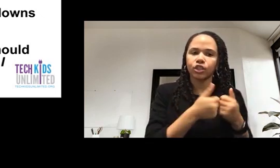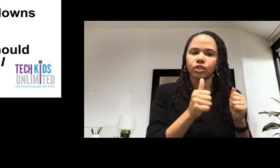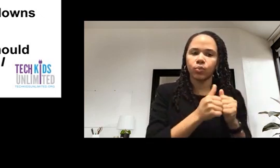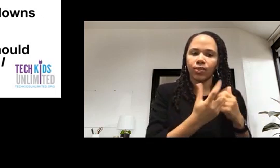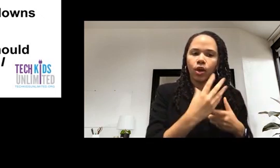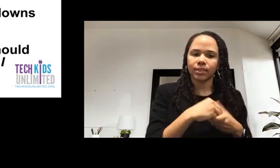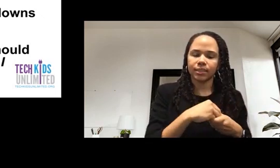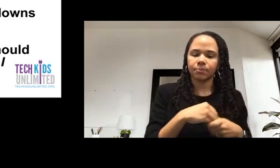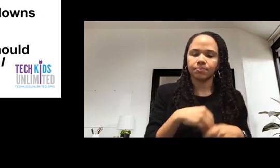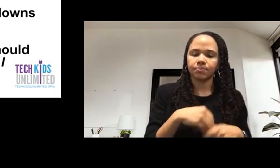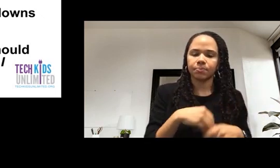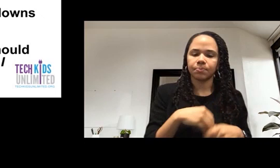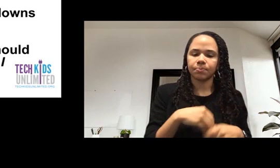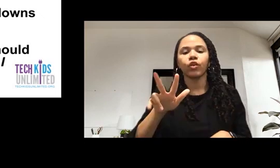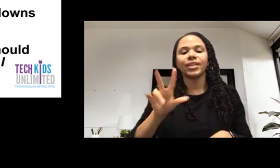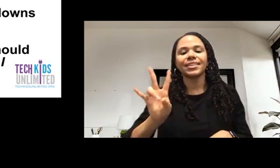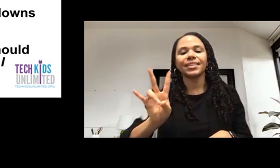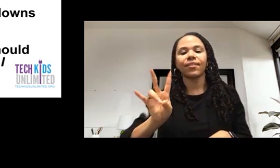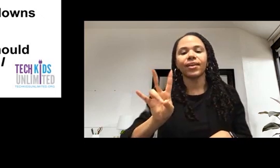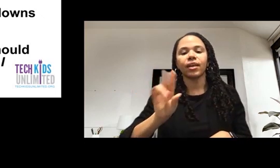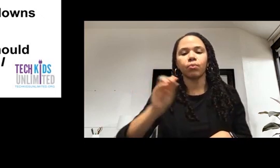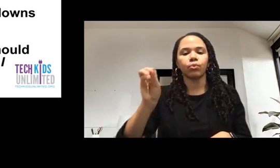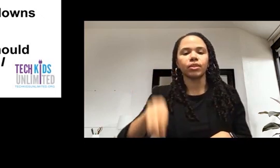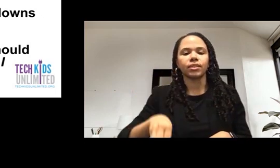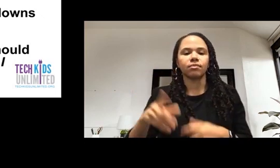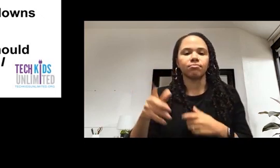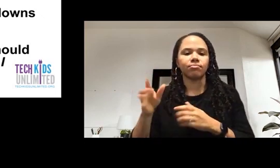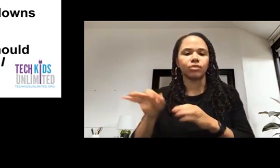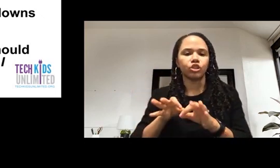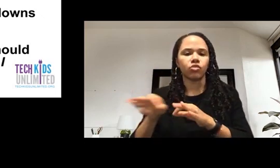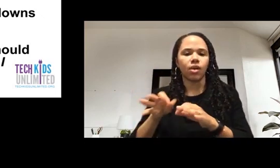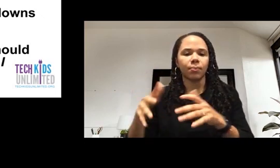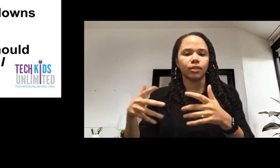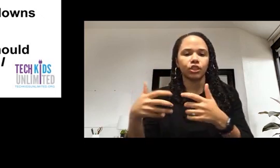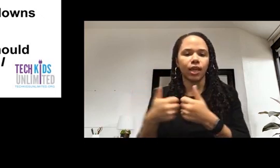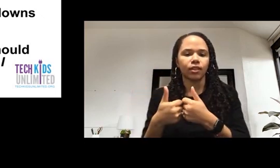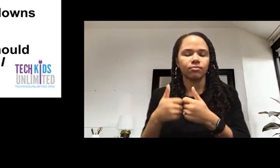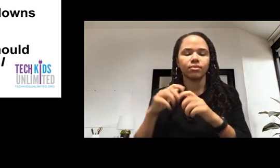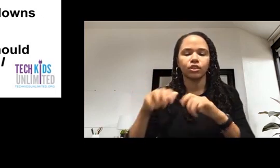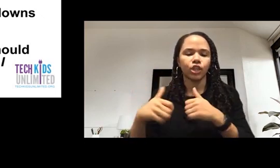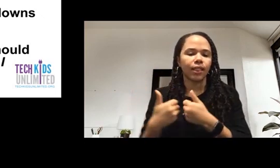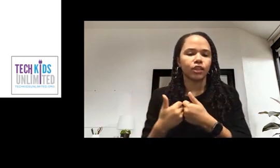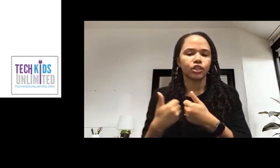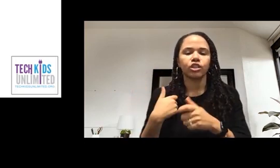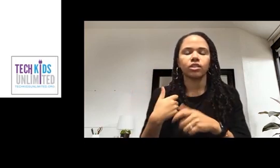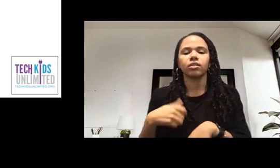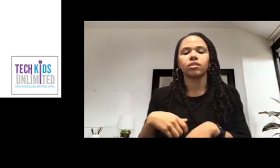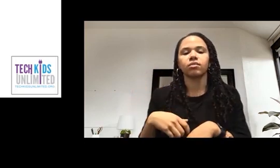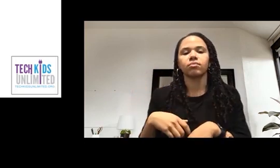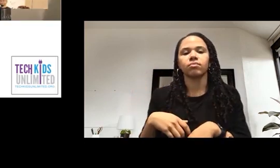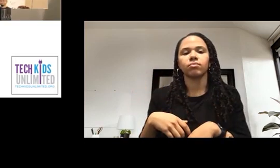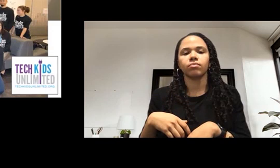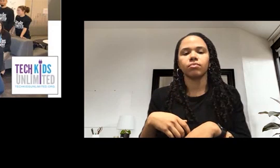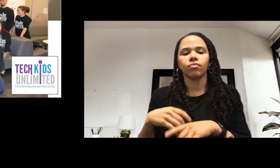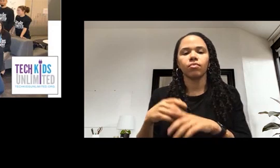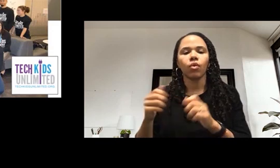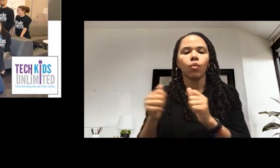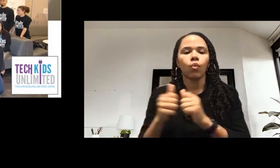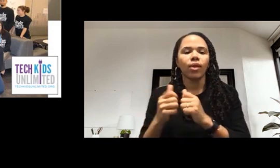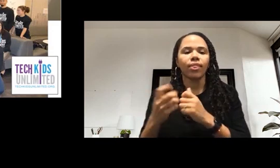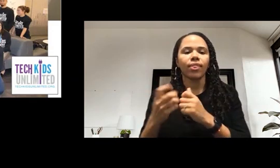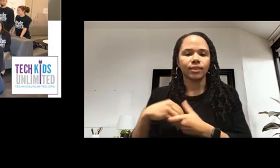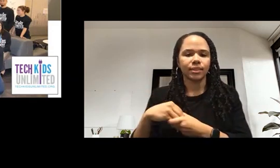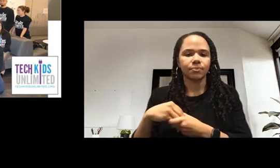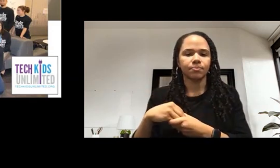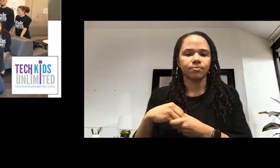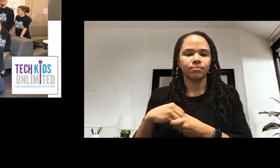then 37% described challenges associated with autism after 1 week of working with TKU. So let me just